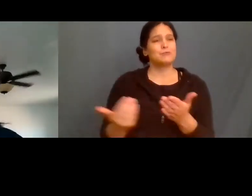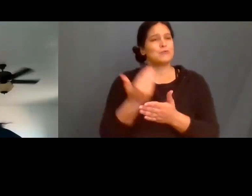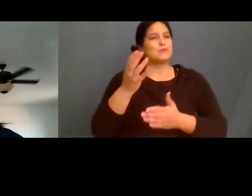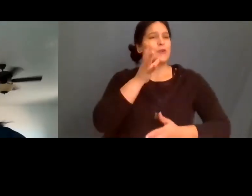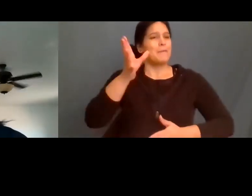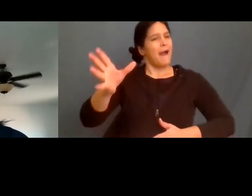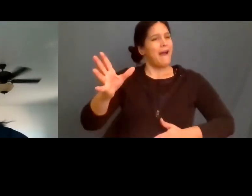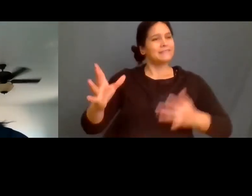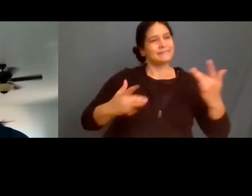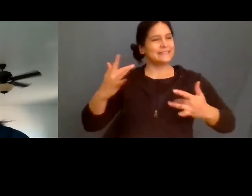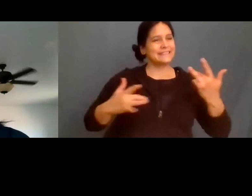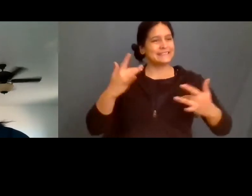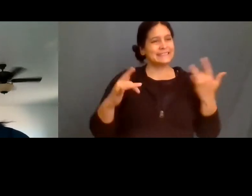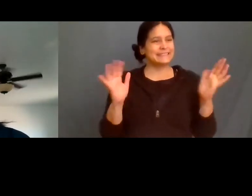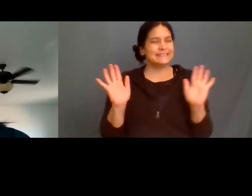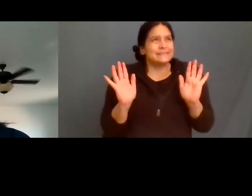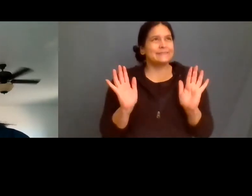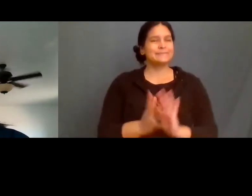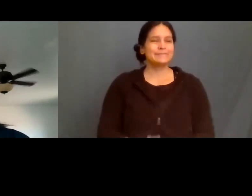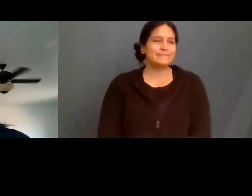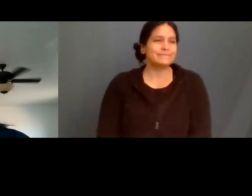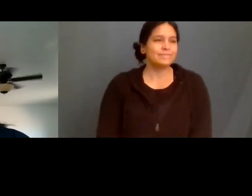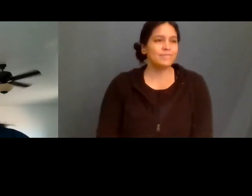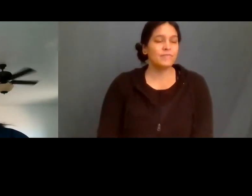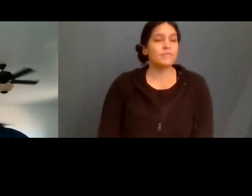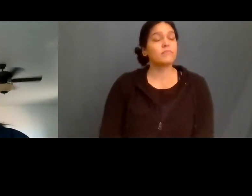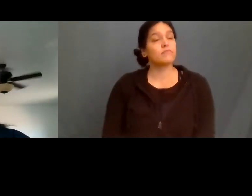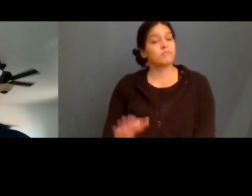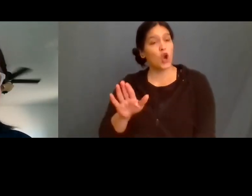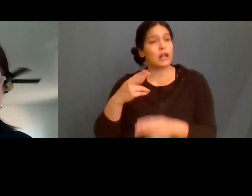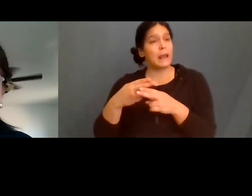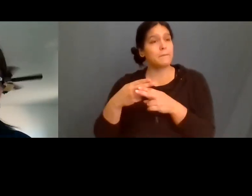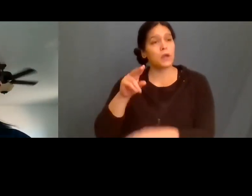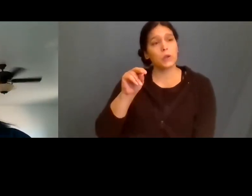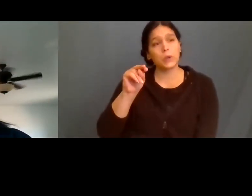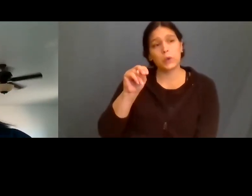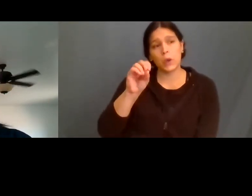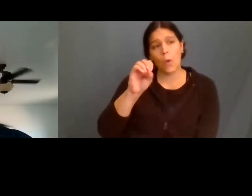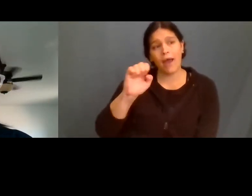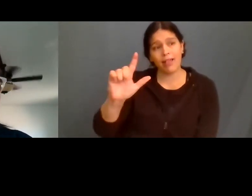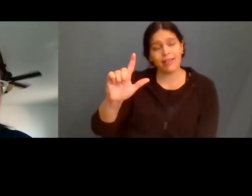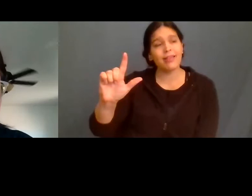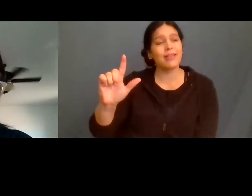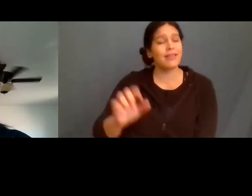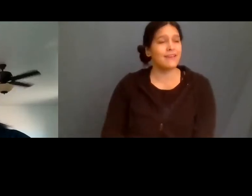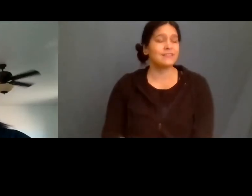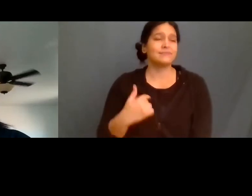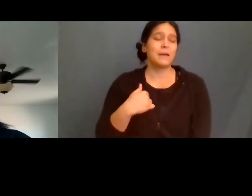grandma. And her name is Noelle. So I'm very